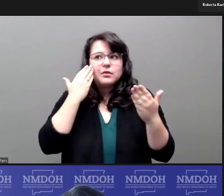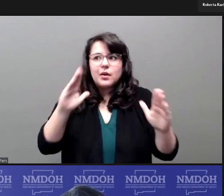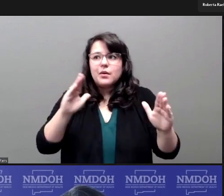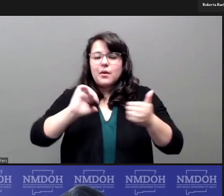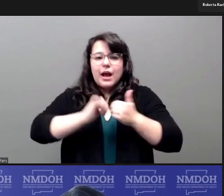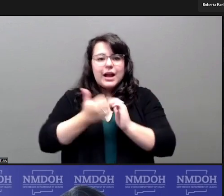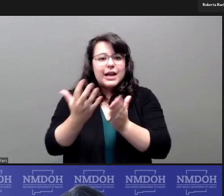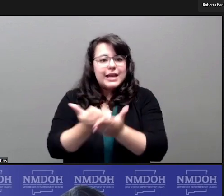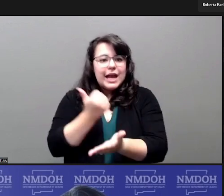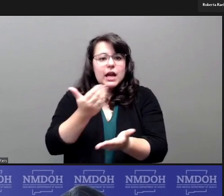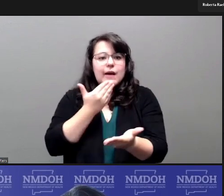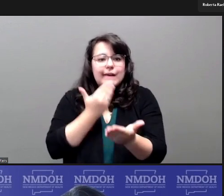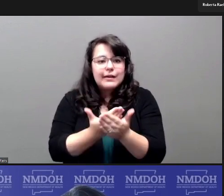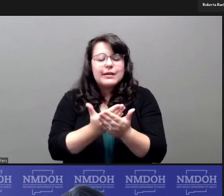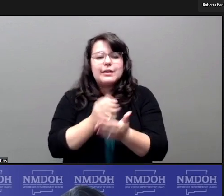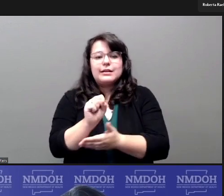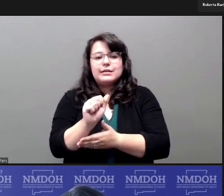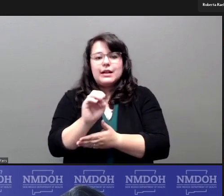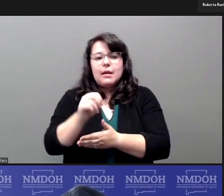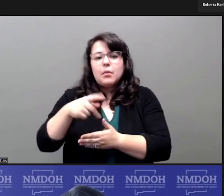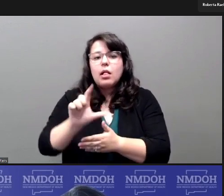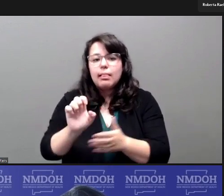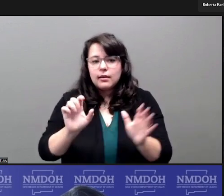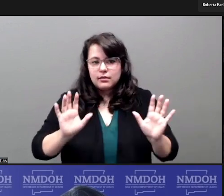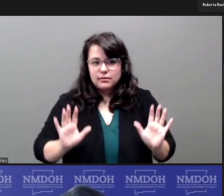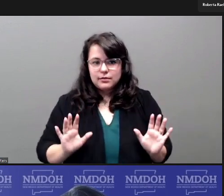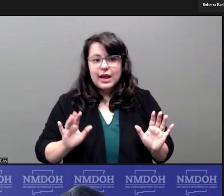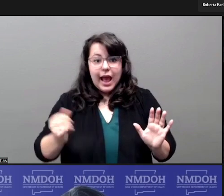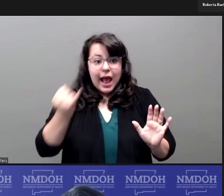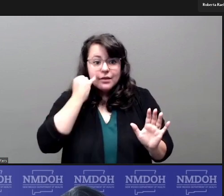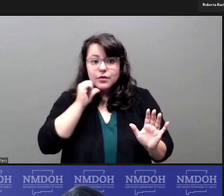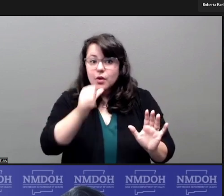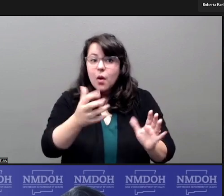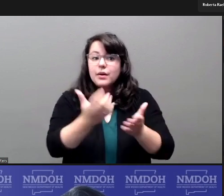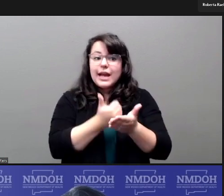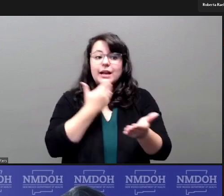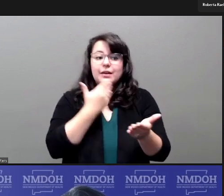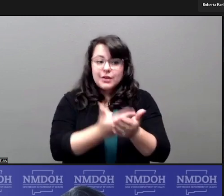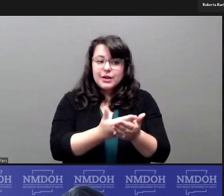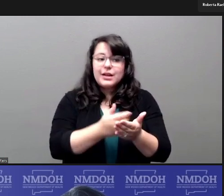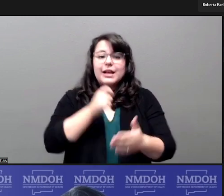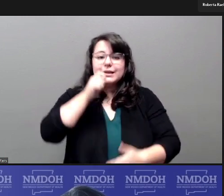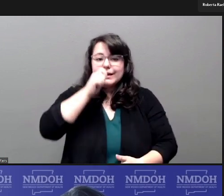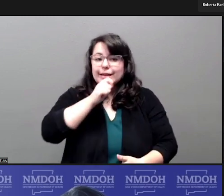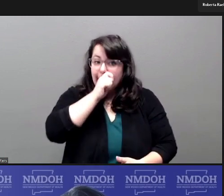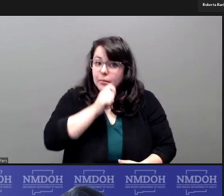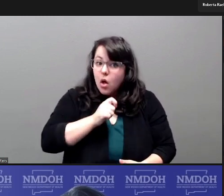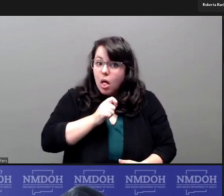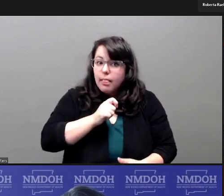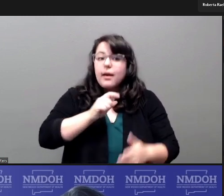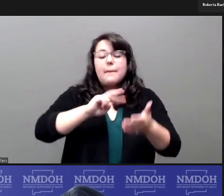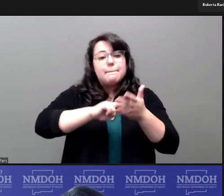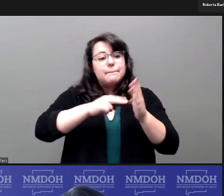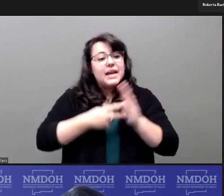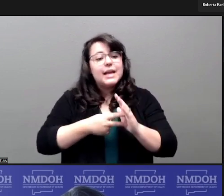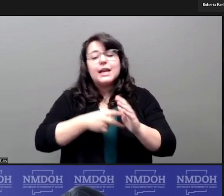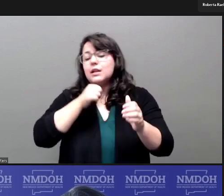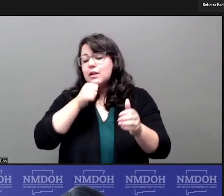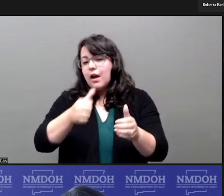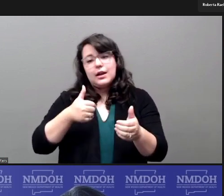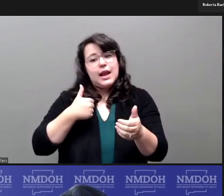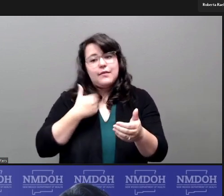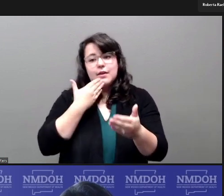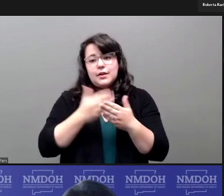get a good sample. And if you don't get a good sample, you're not going to get a good test result. And